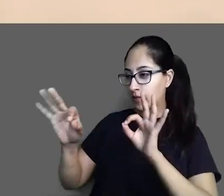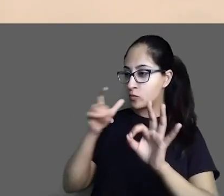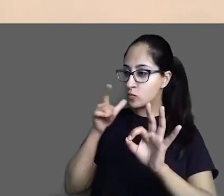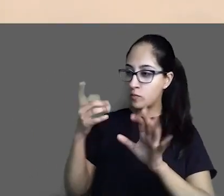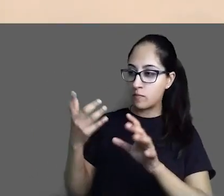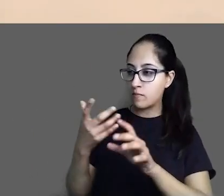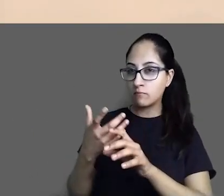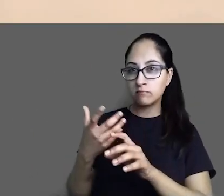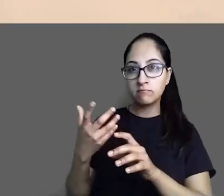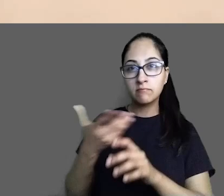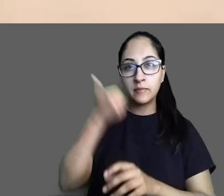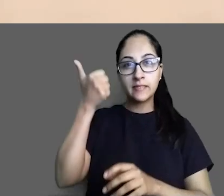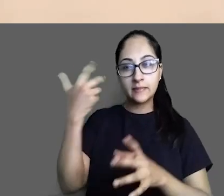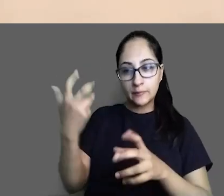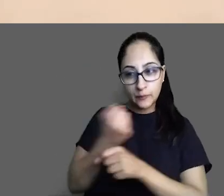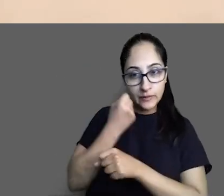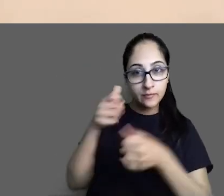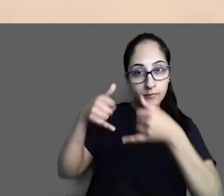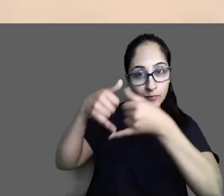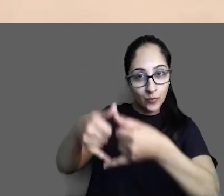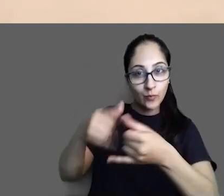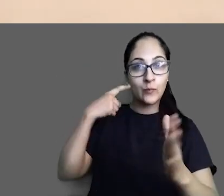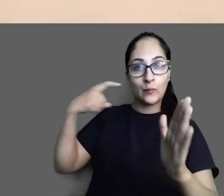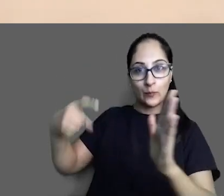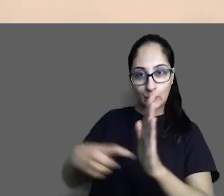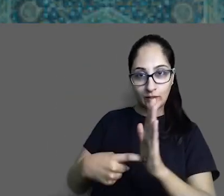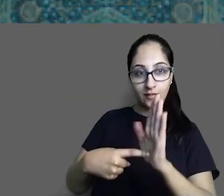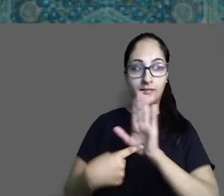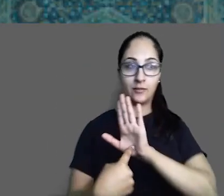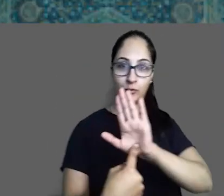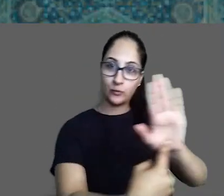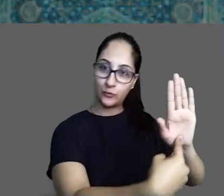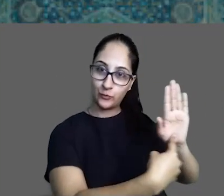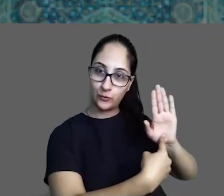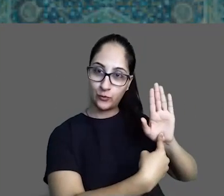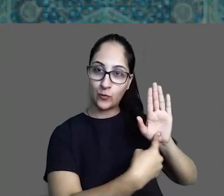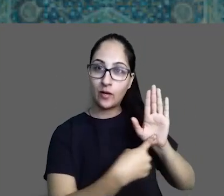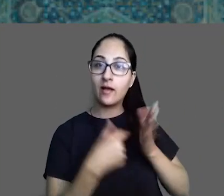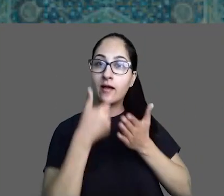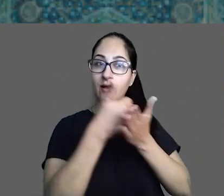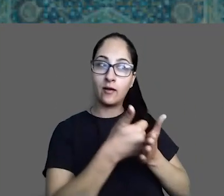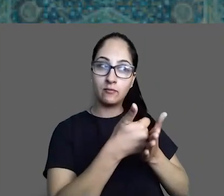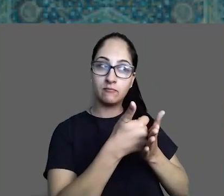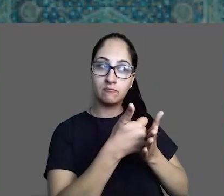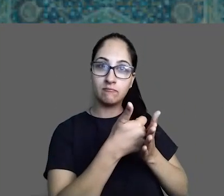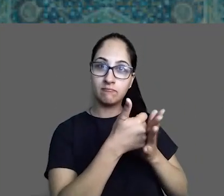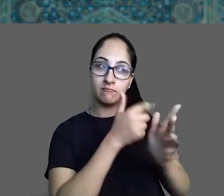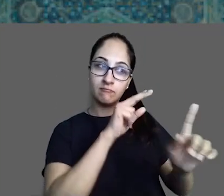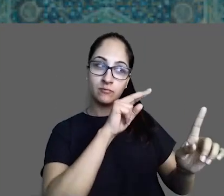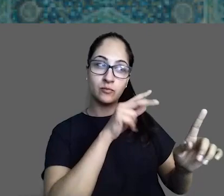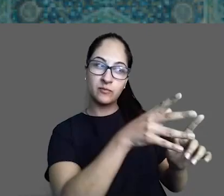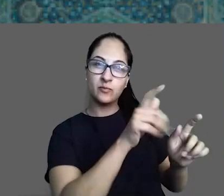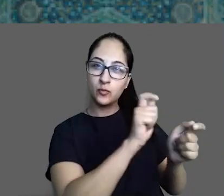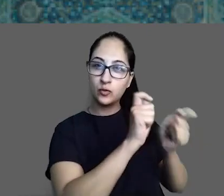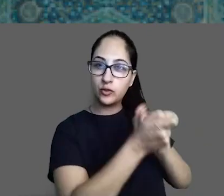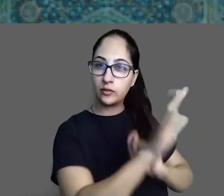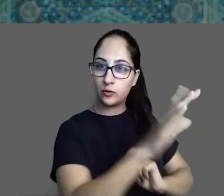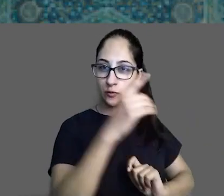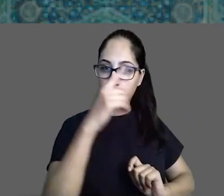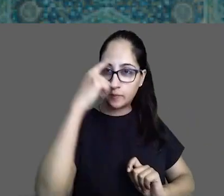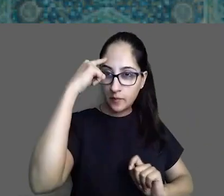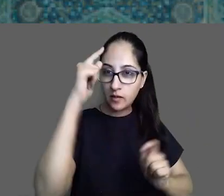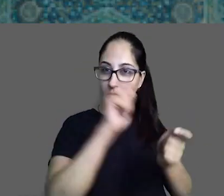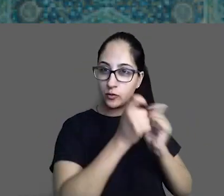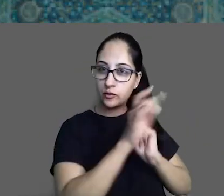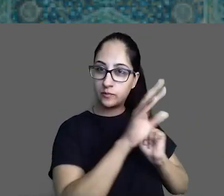into their own creation. Why don't you share with us your own story, because it's pretty fascinating where you've traveled and what you've